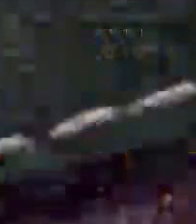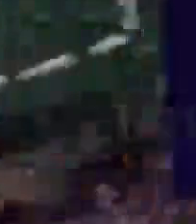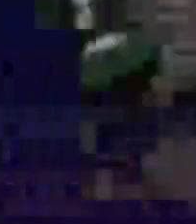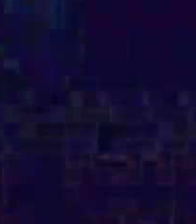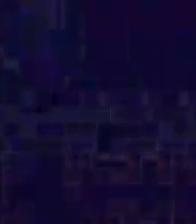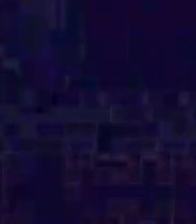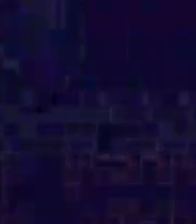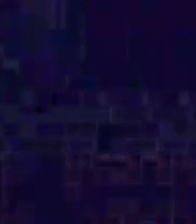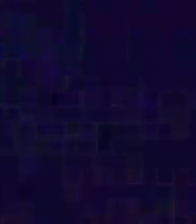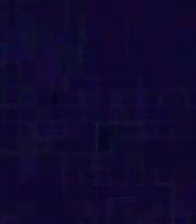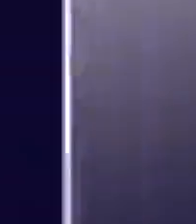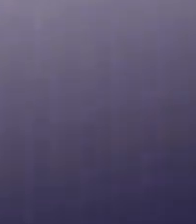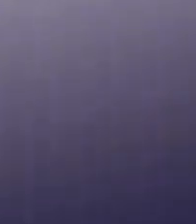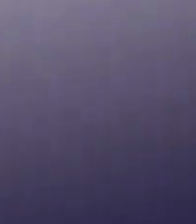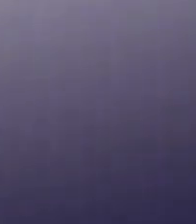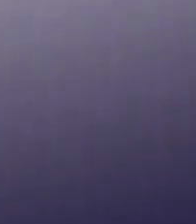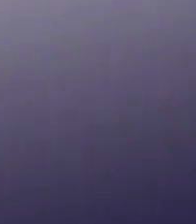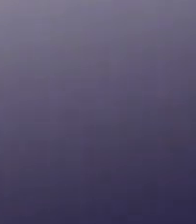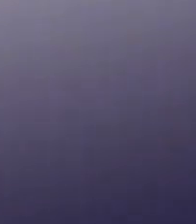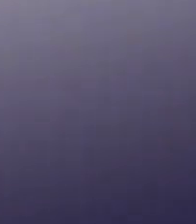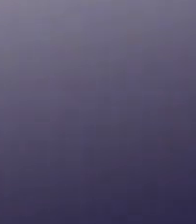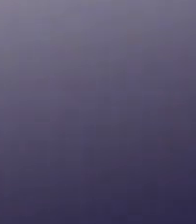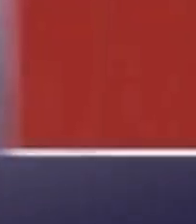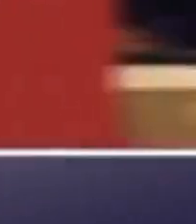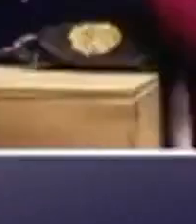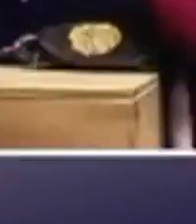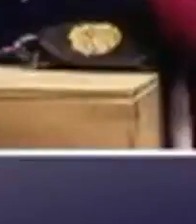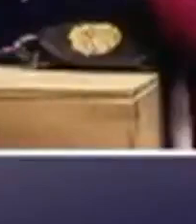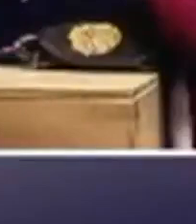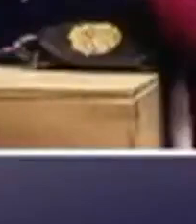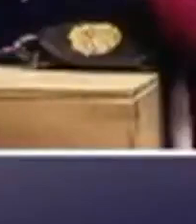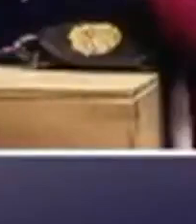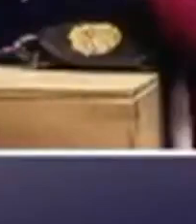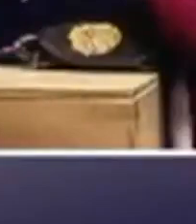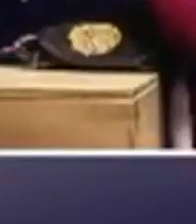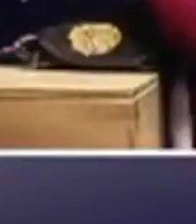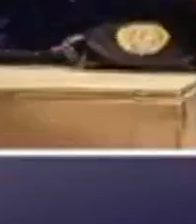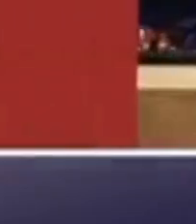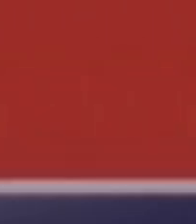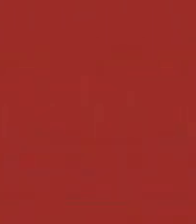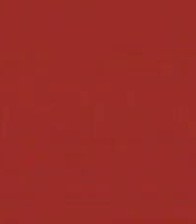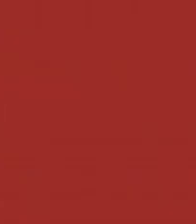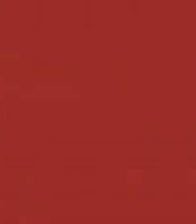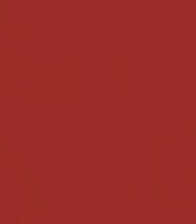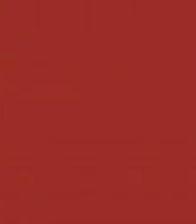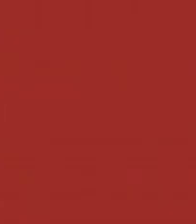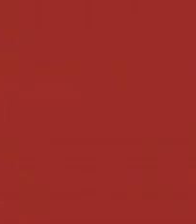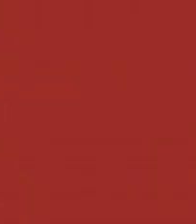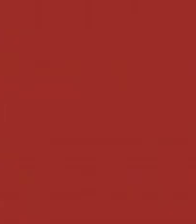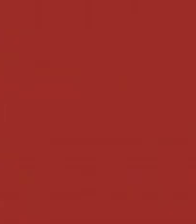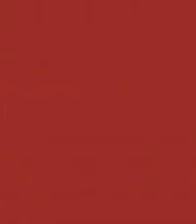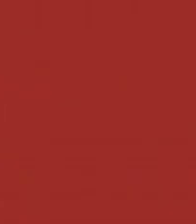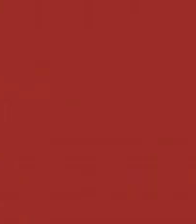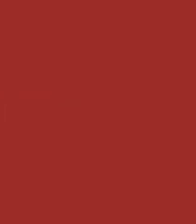In Kenya, brought to you by Equity. Receive payments for your business conveniently through the One Equity